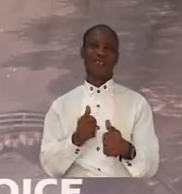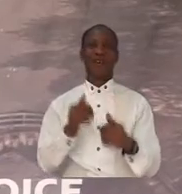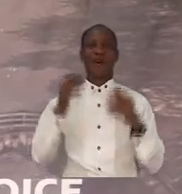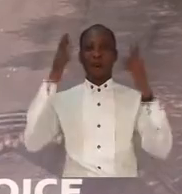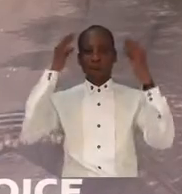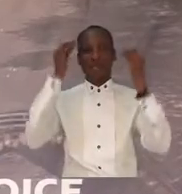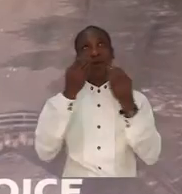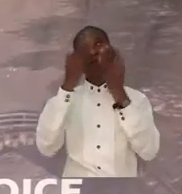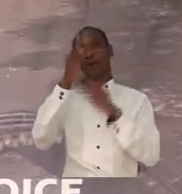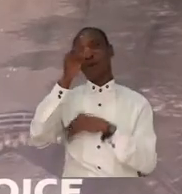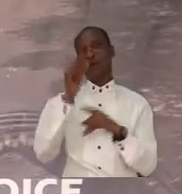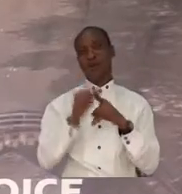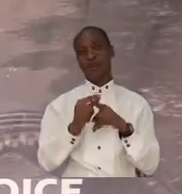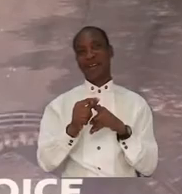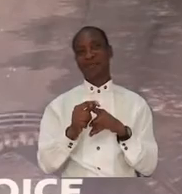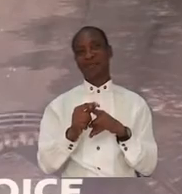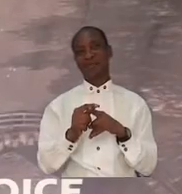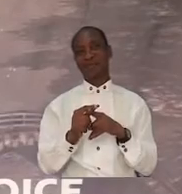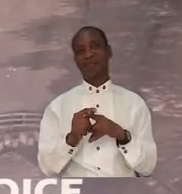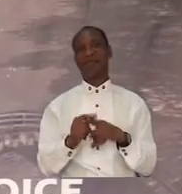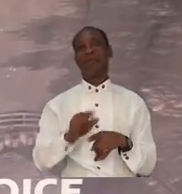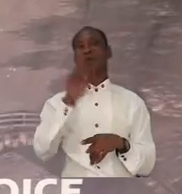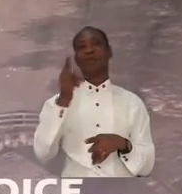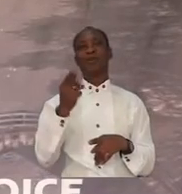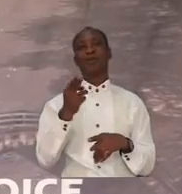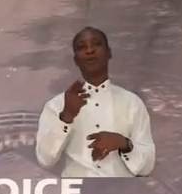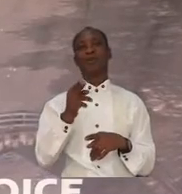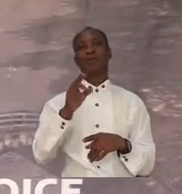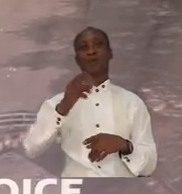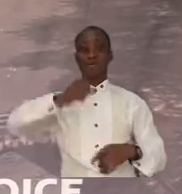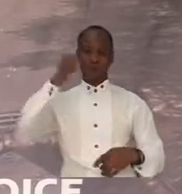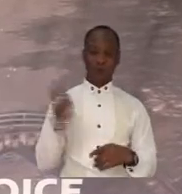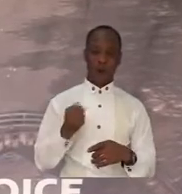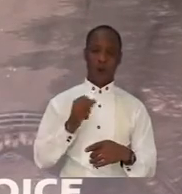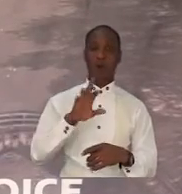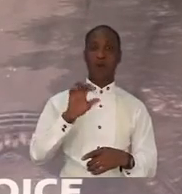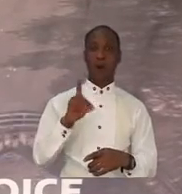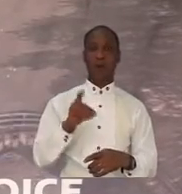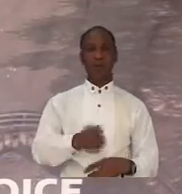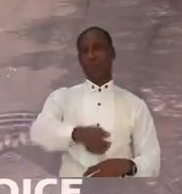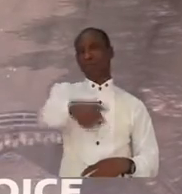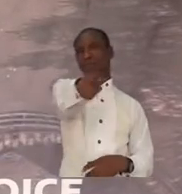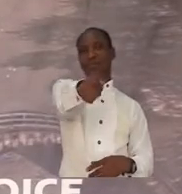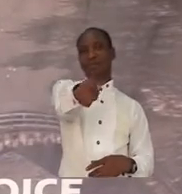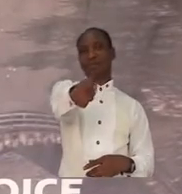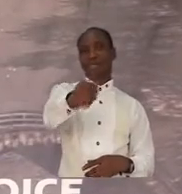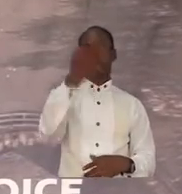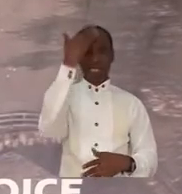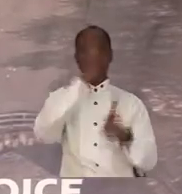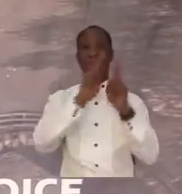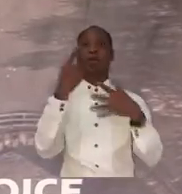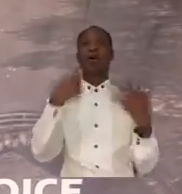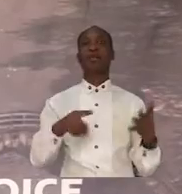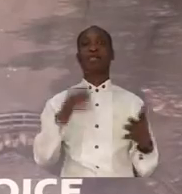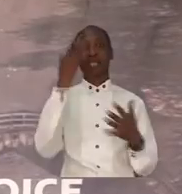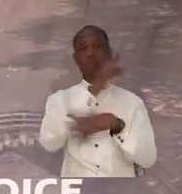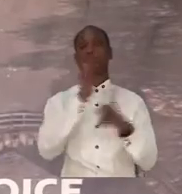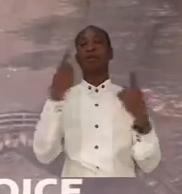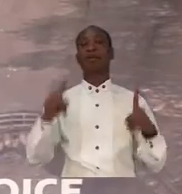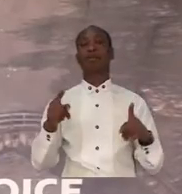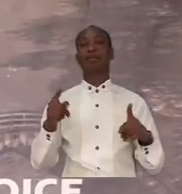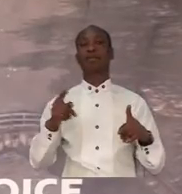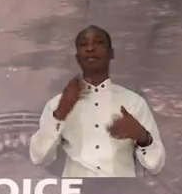otie yankopon e de etne punu su bi o lo yankopon ma ebu isi asese ebugum me ka se nso